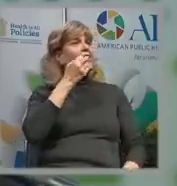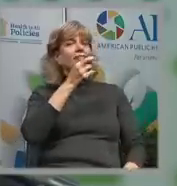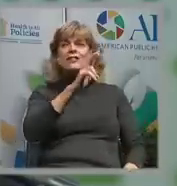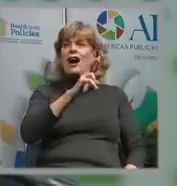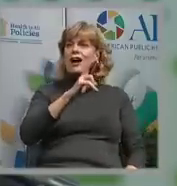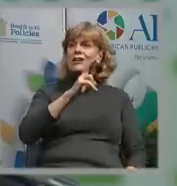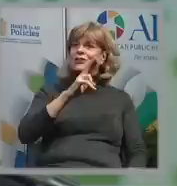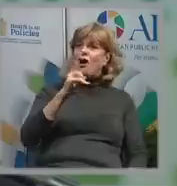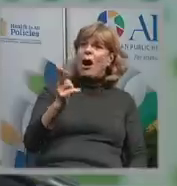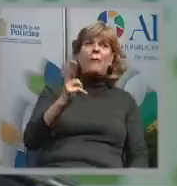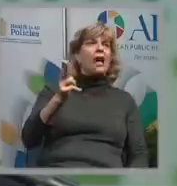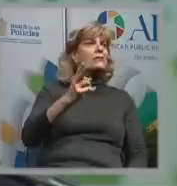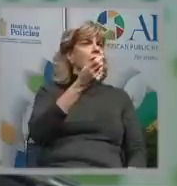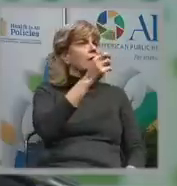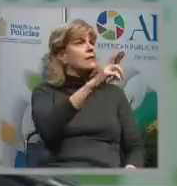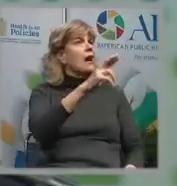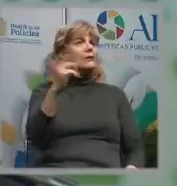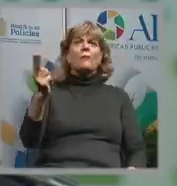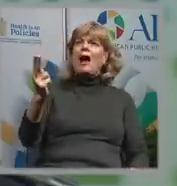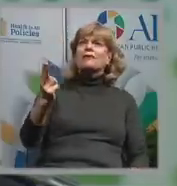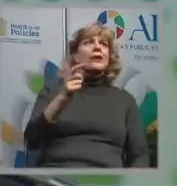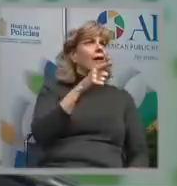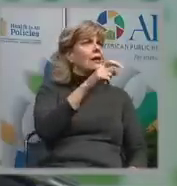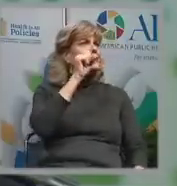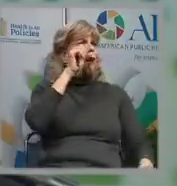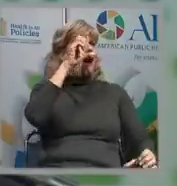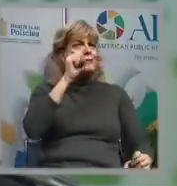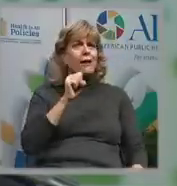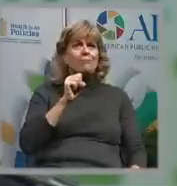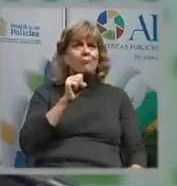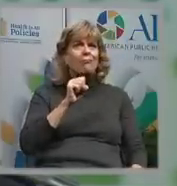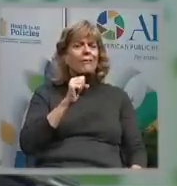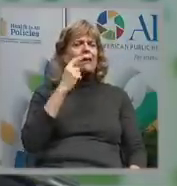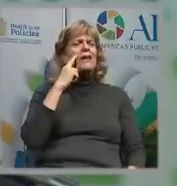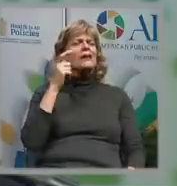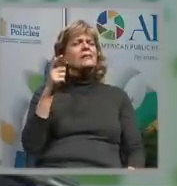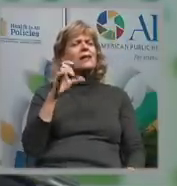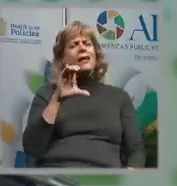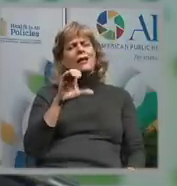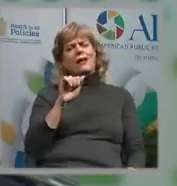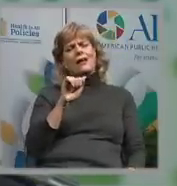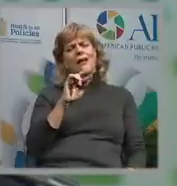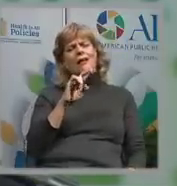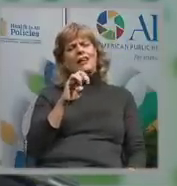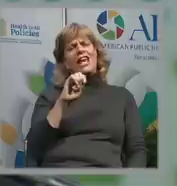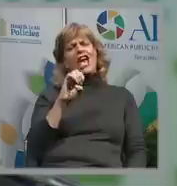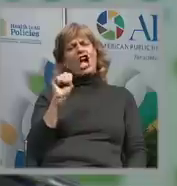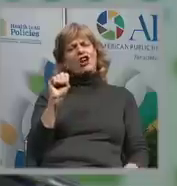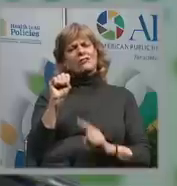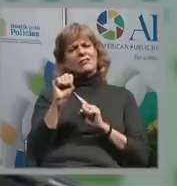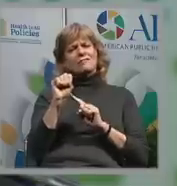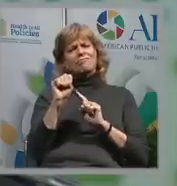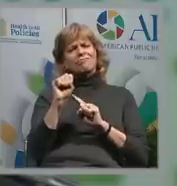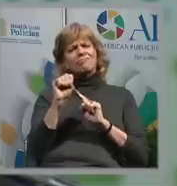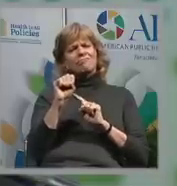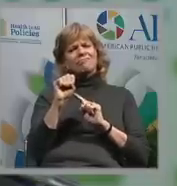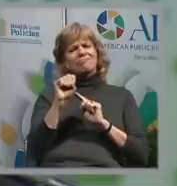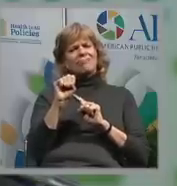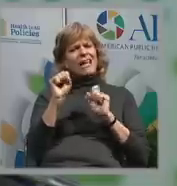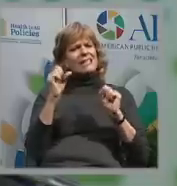Hrabowski, Dr. Hrabowski, this guy's a rock star." And it's because he cares, because he's an amazing